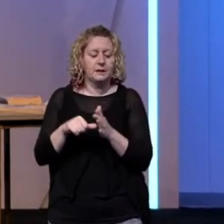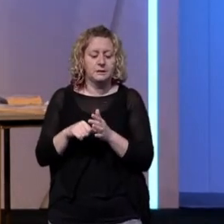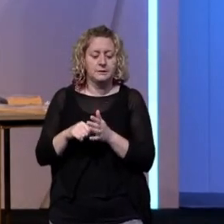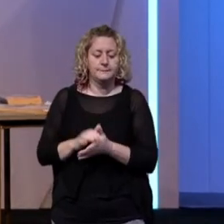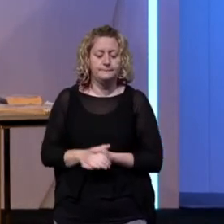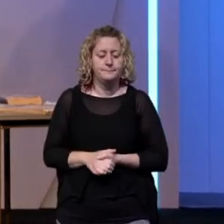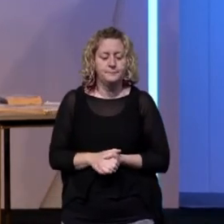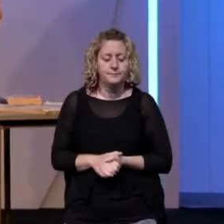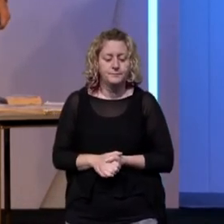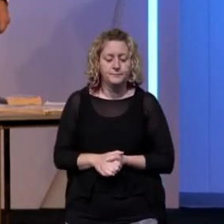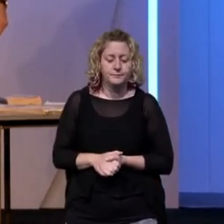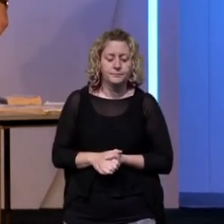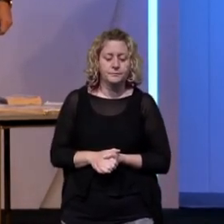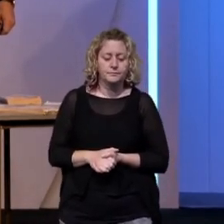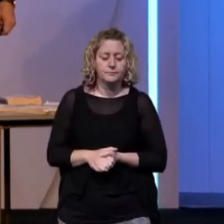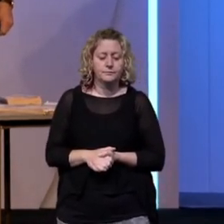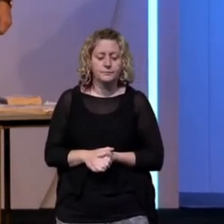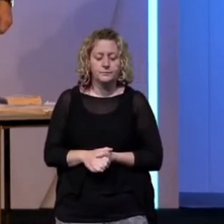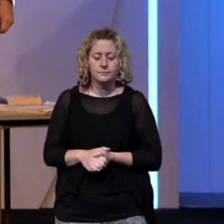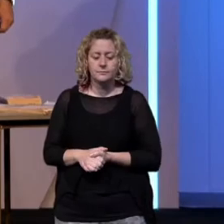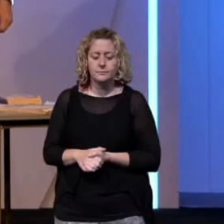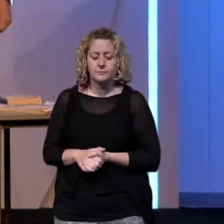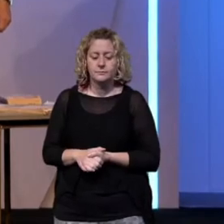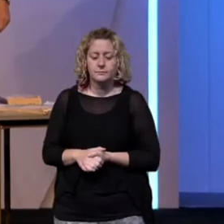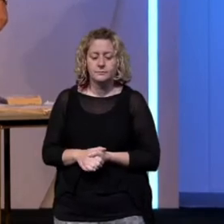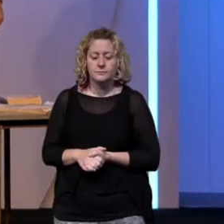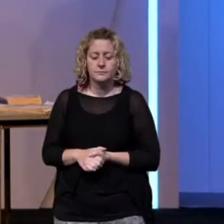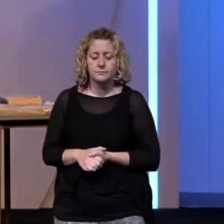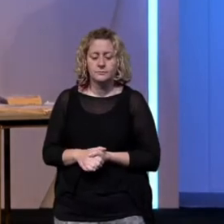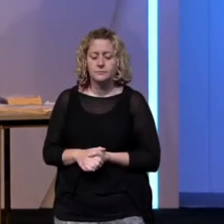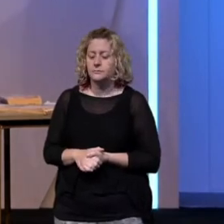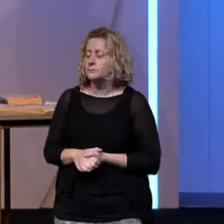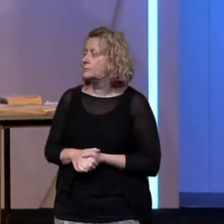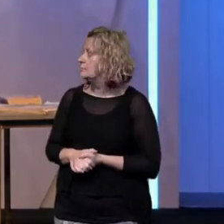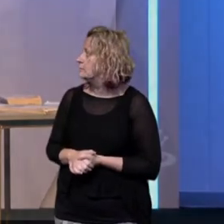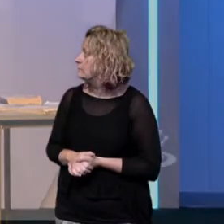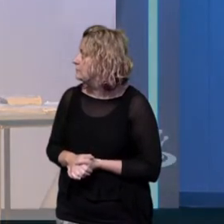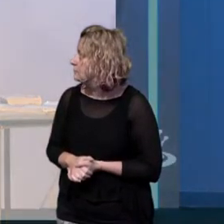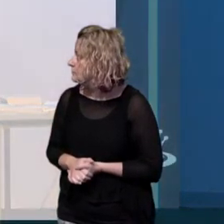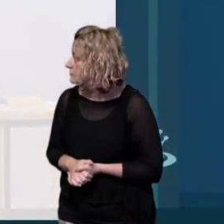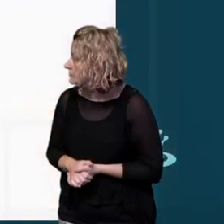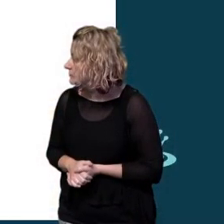just flick back here to our map. You see, I'm going, gosh,